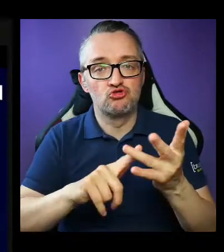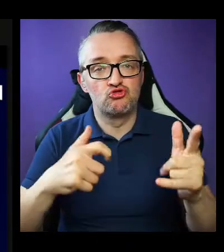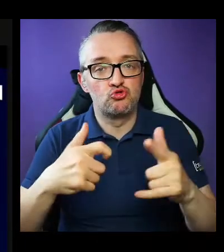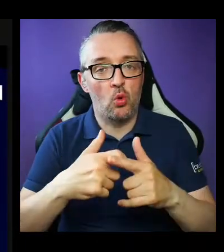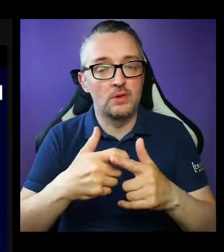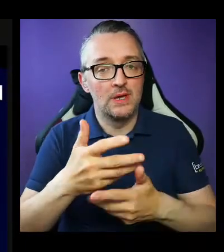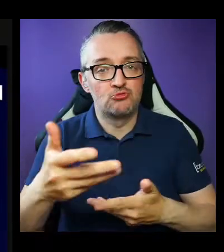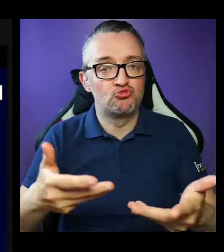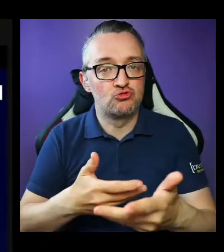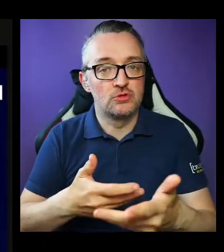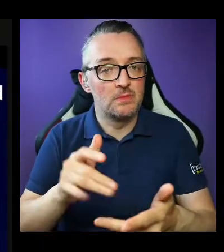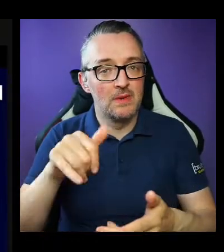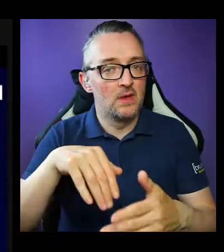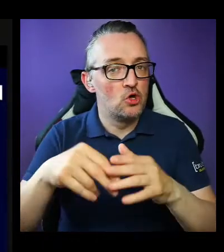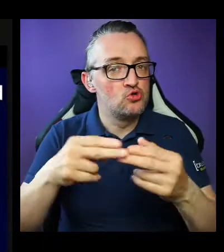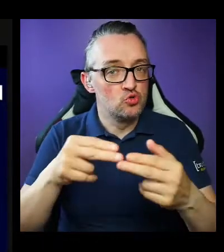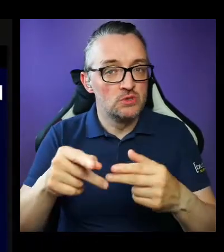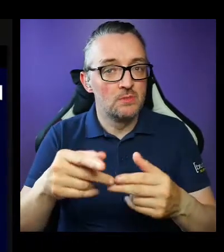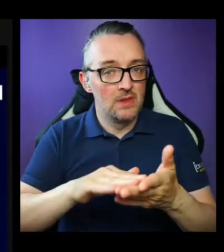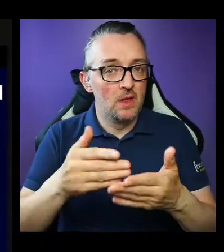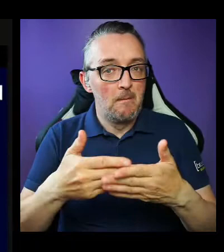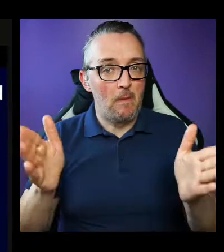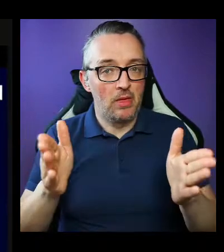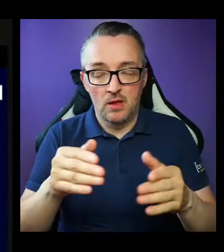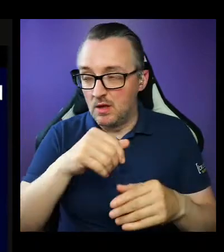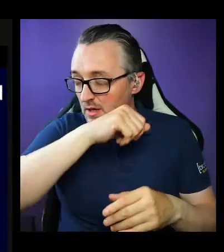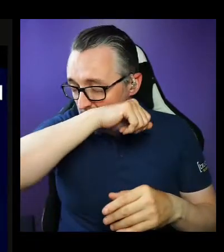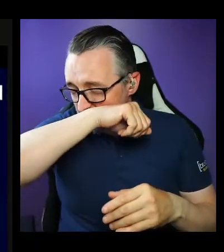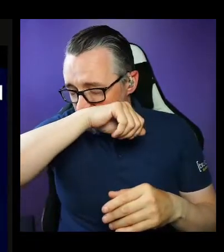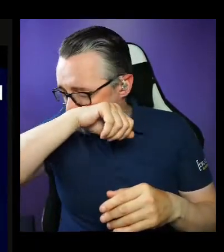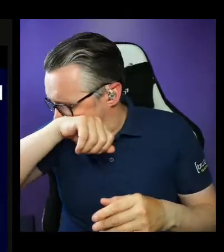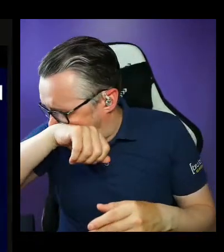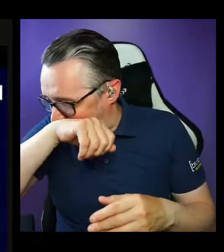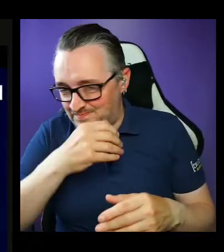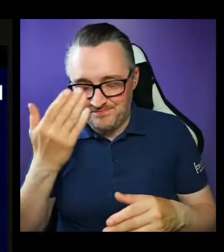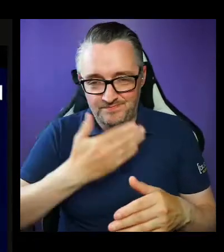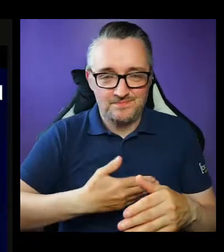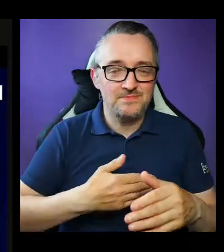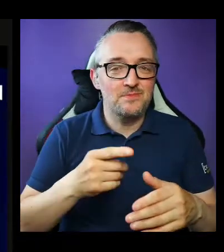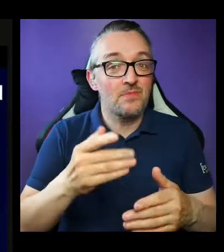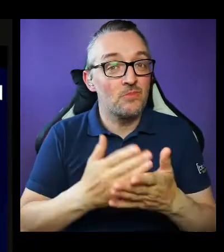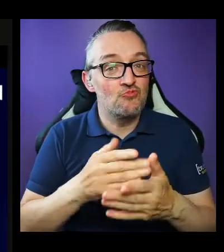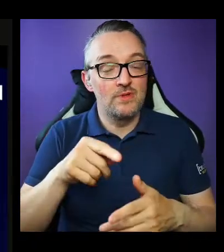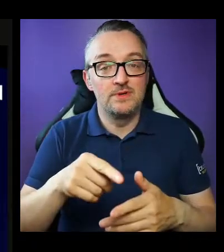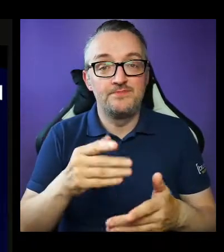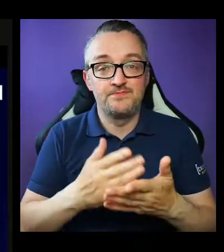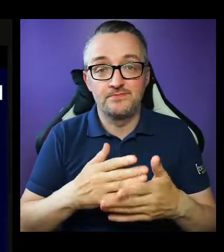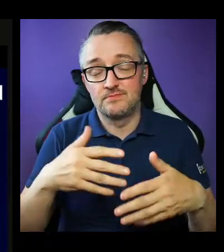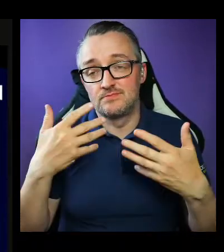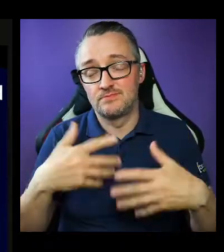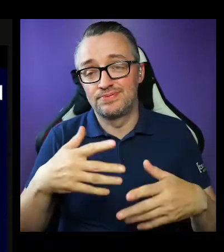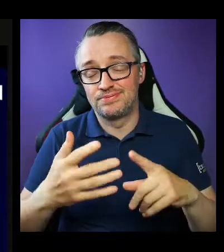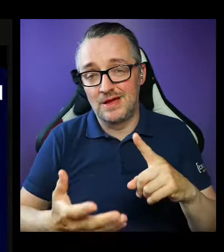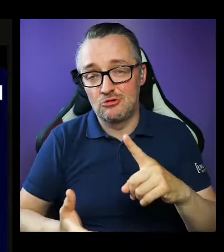maybe you've seen this in the news, or maybe not, but it has been a really tremendous achievement